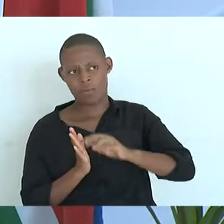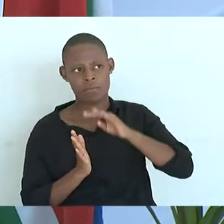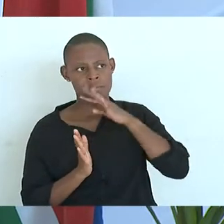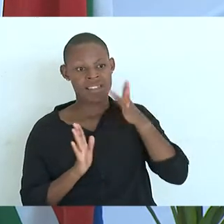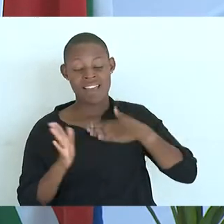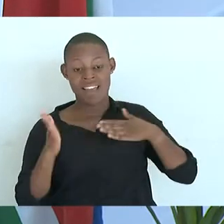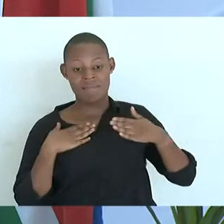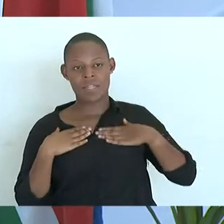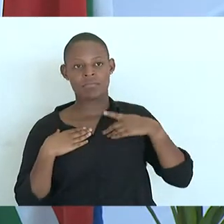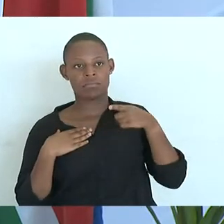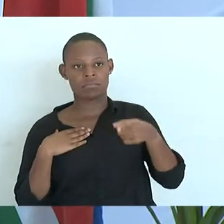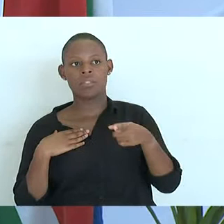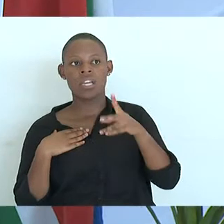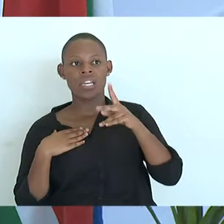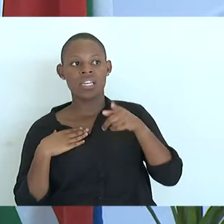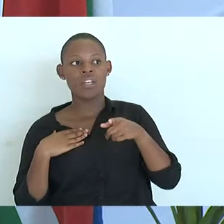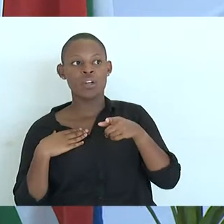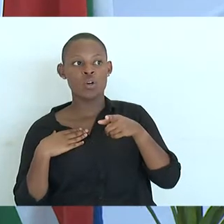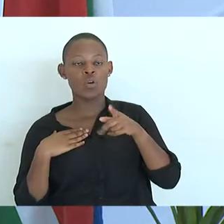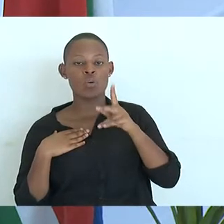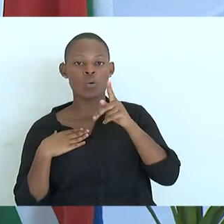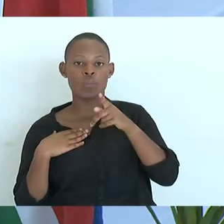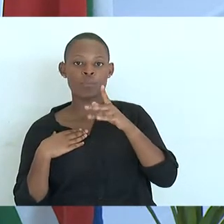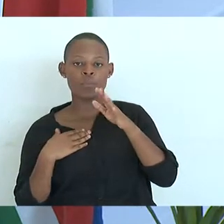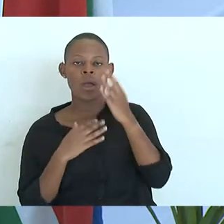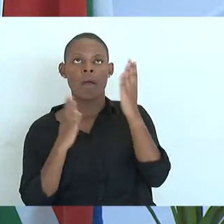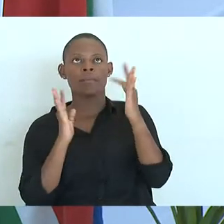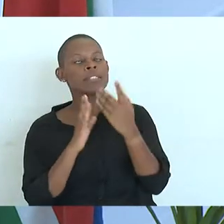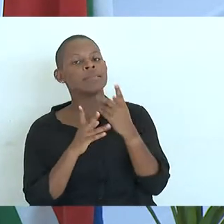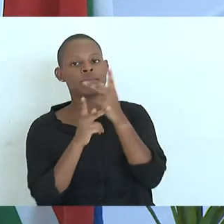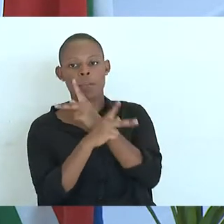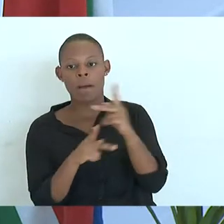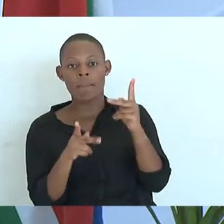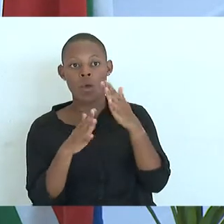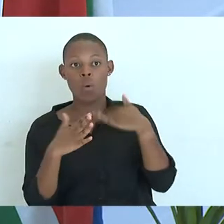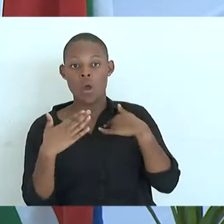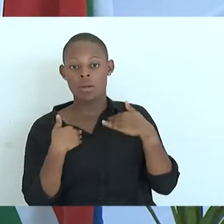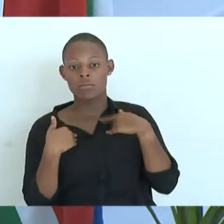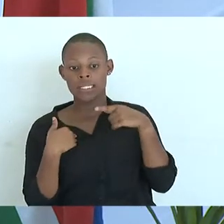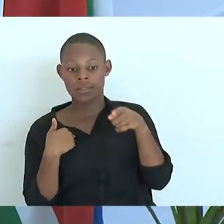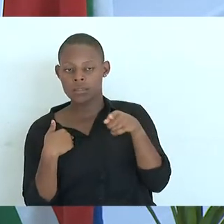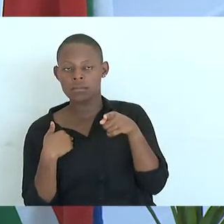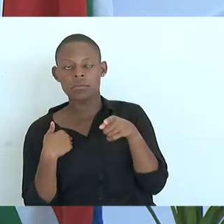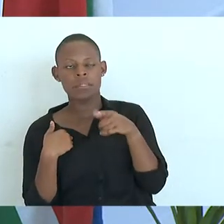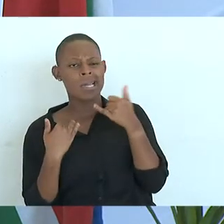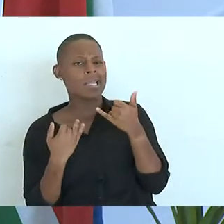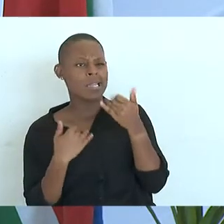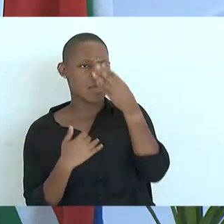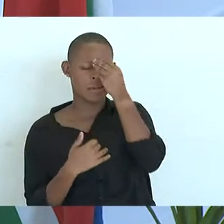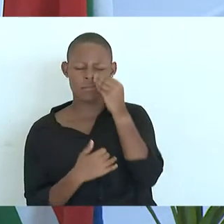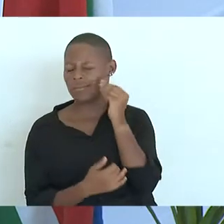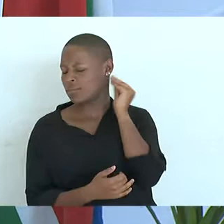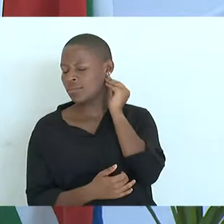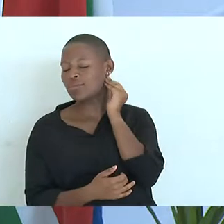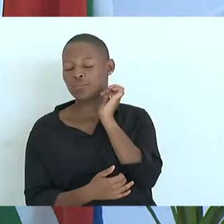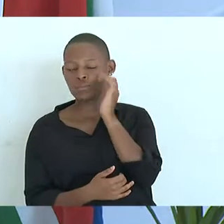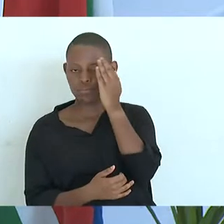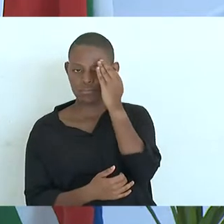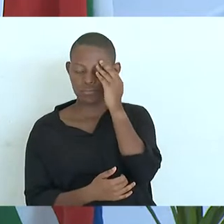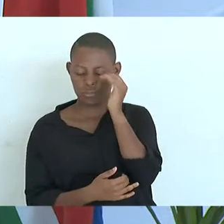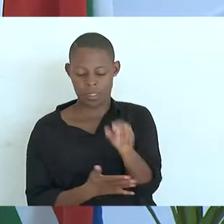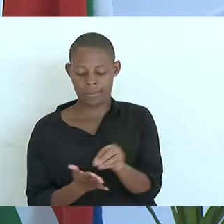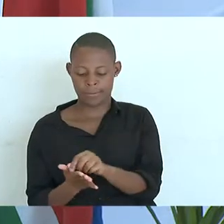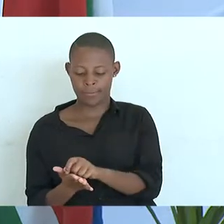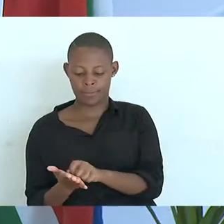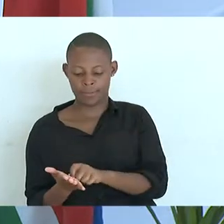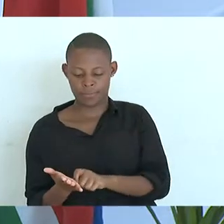on that issue. But I must then extend, Guti, when it comes to business opportunities, we've